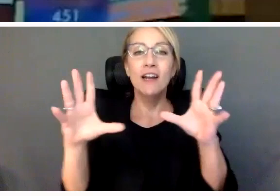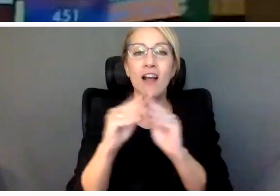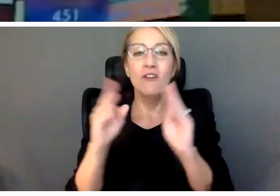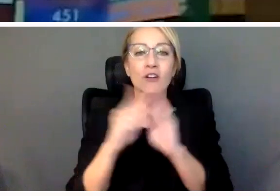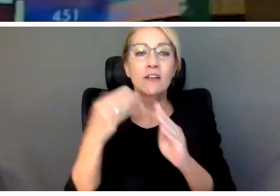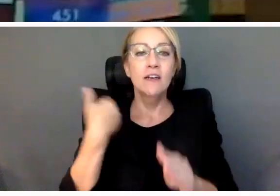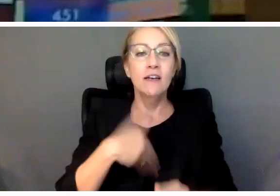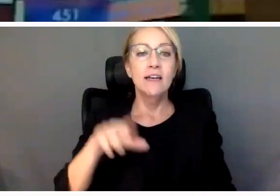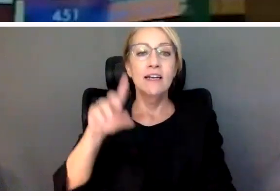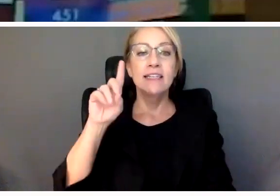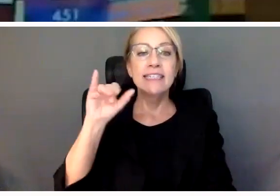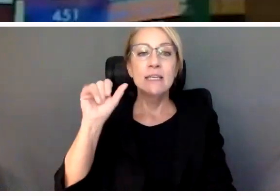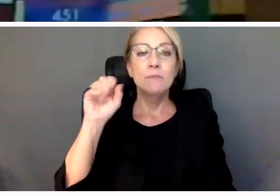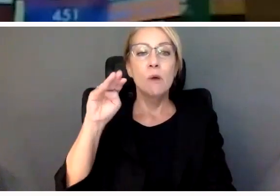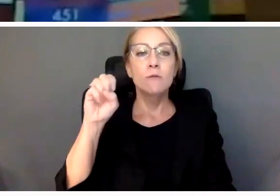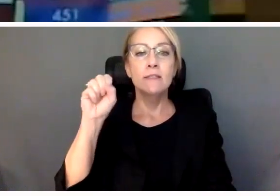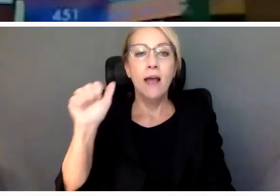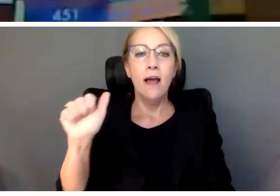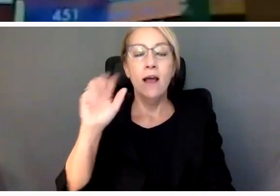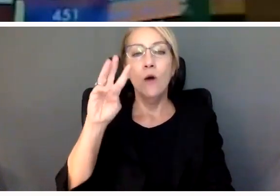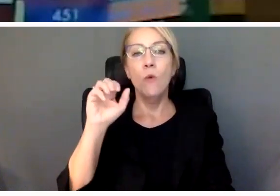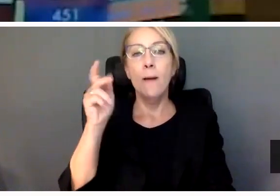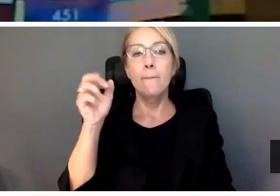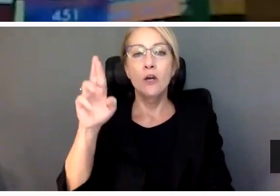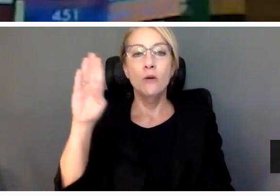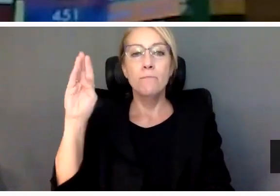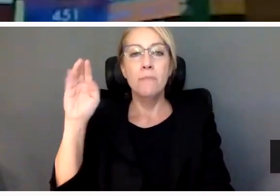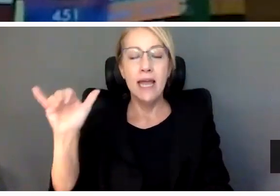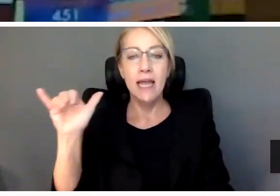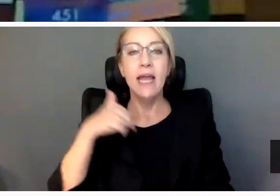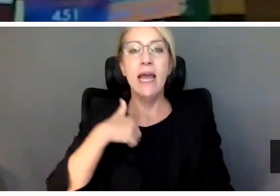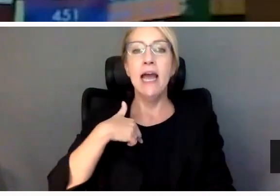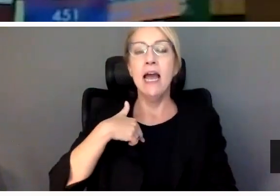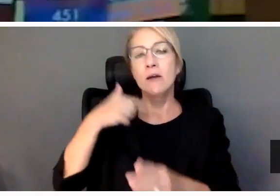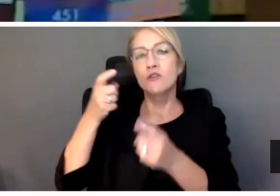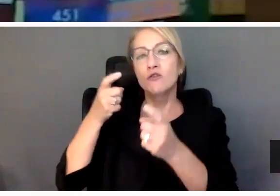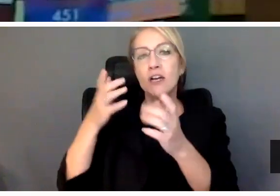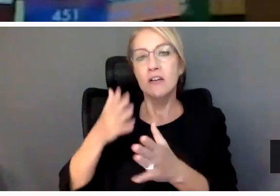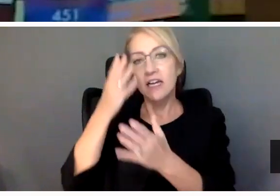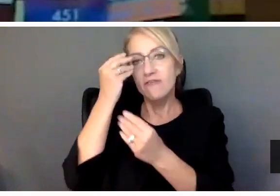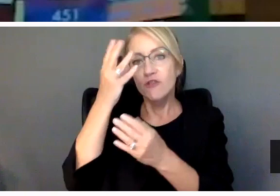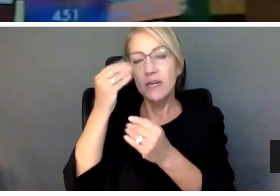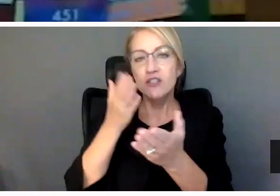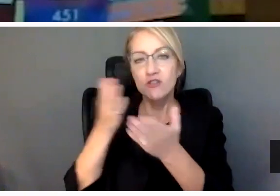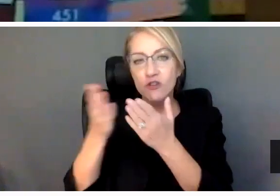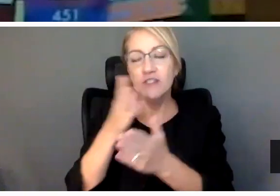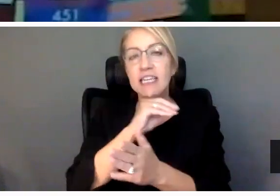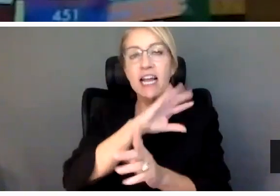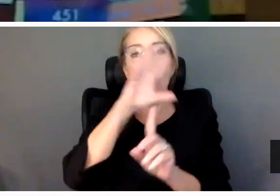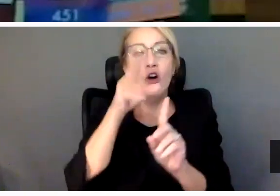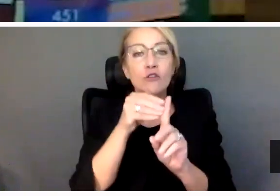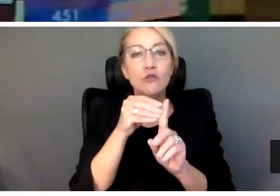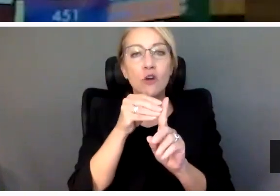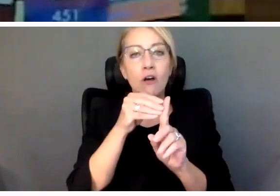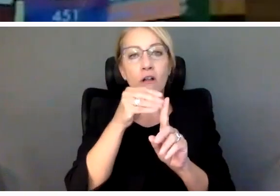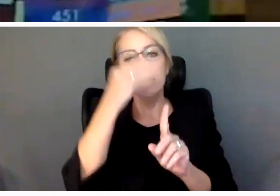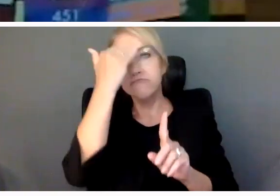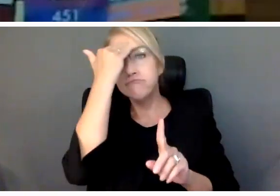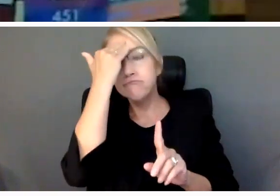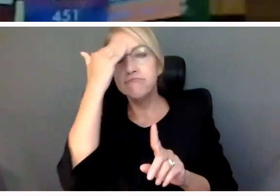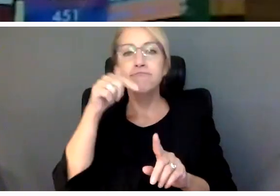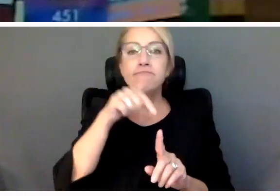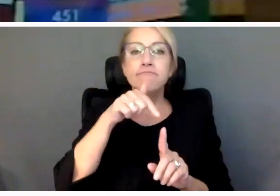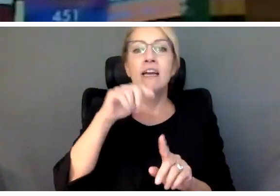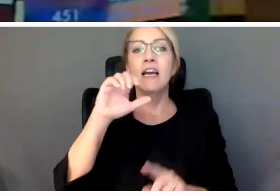I am the Director of Information Services and Cultural Insight at Scholastic, where I have